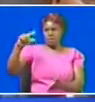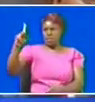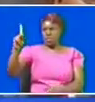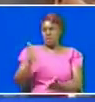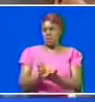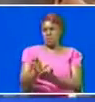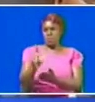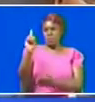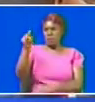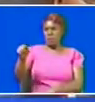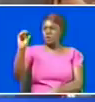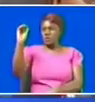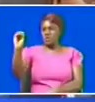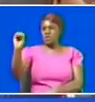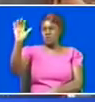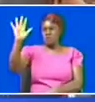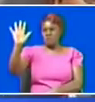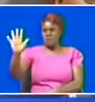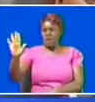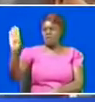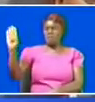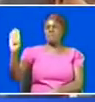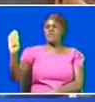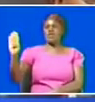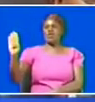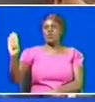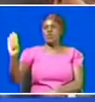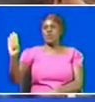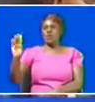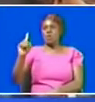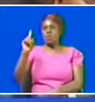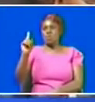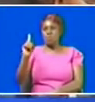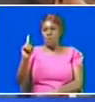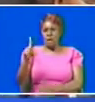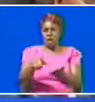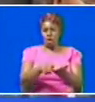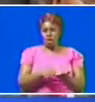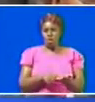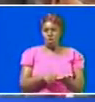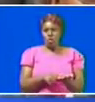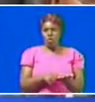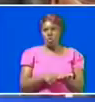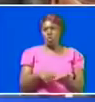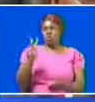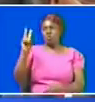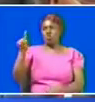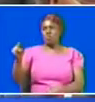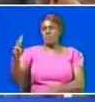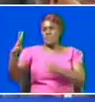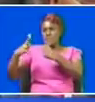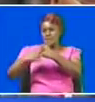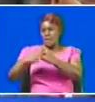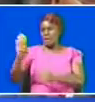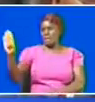of 1.05 billion and the World Bank loan facility of 2.9